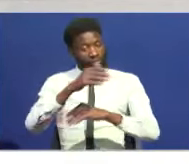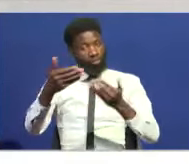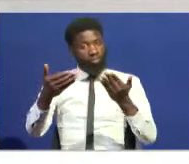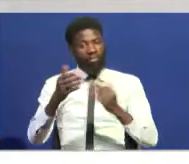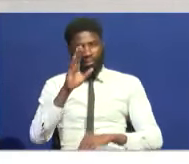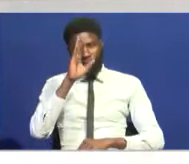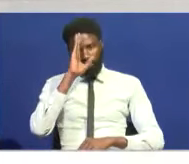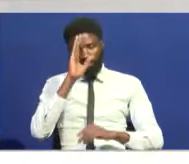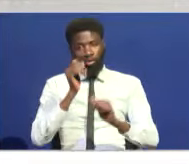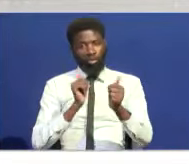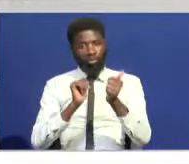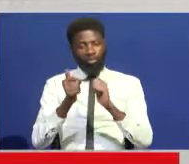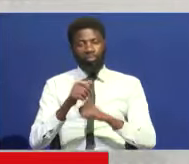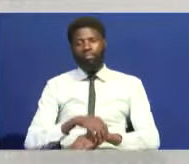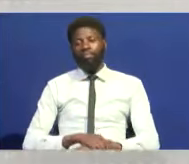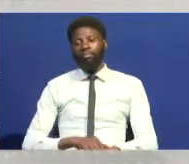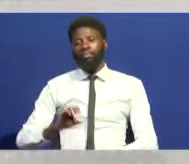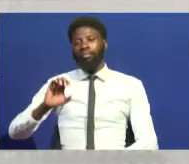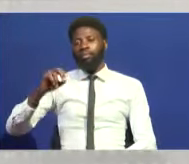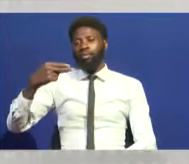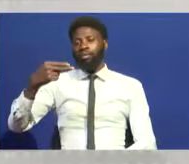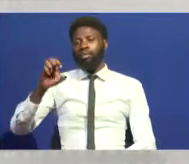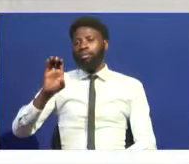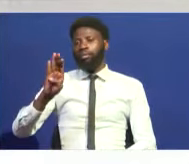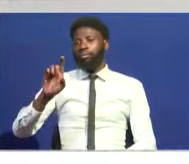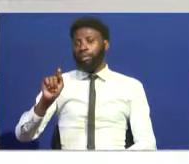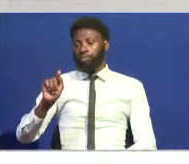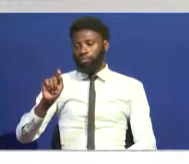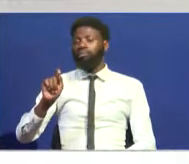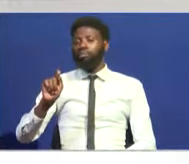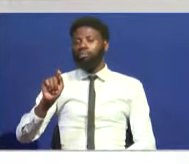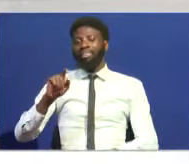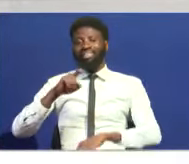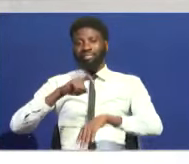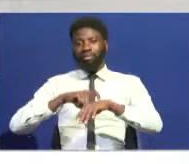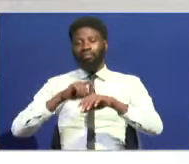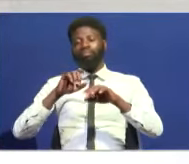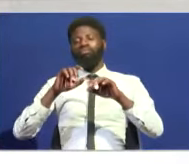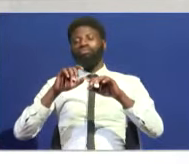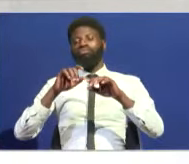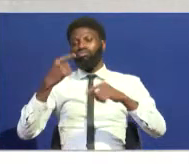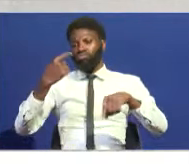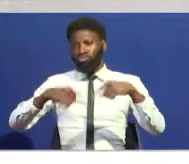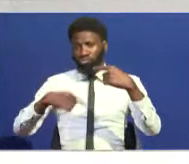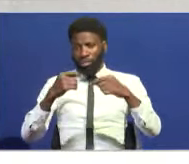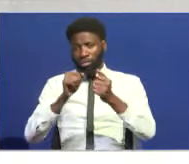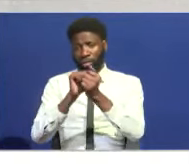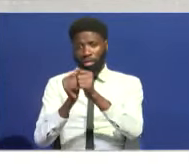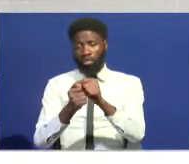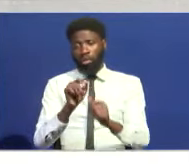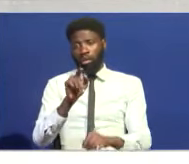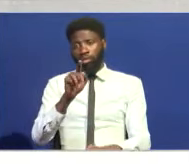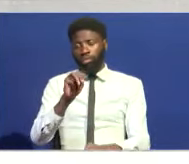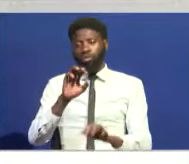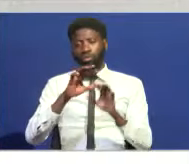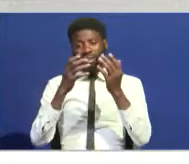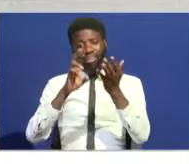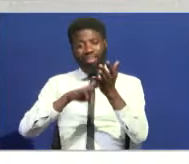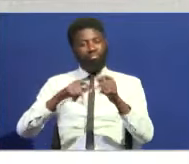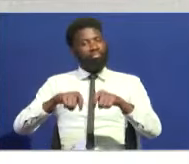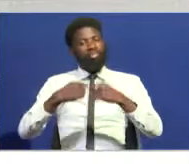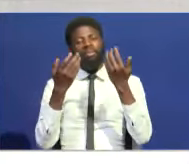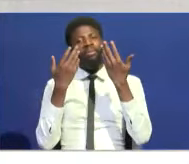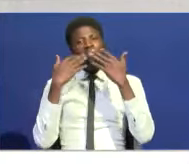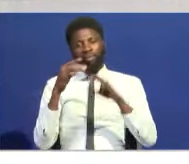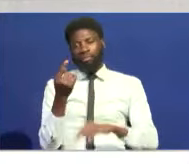Now, Beatrice Chebet broke the world record on her way to an outstanding 10,000-meter victory at the Prefontaine Classic Diamond League meeting in Eugene,